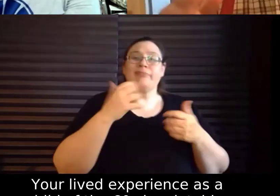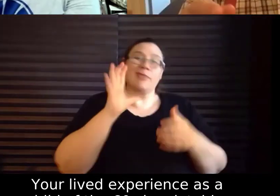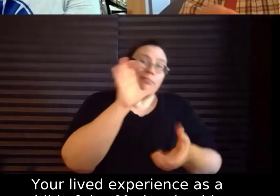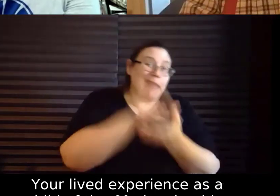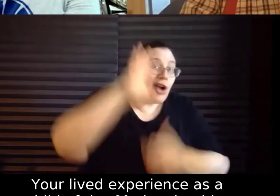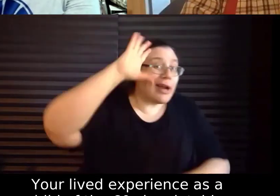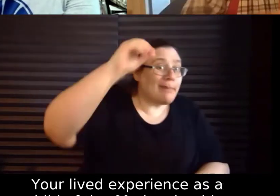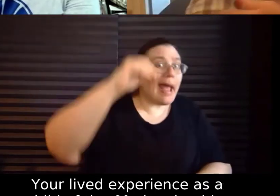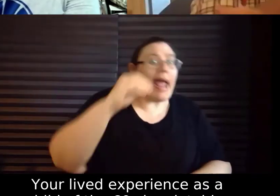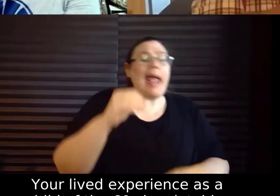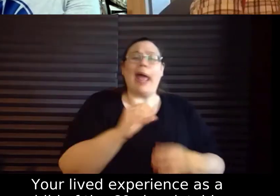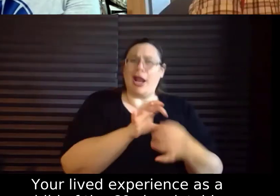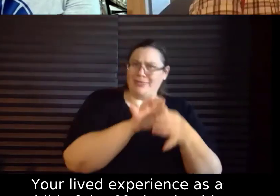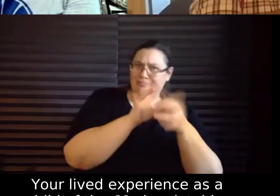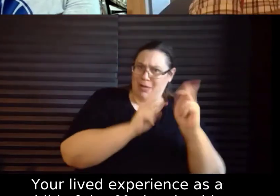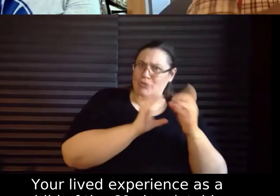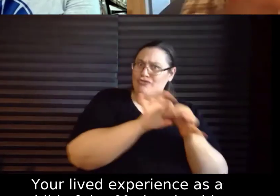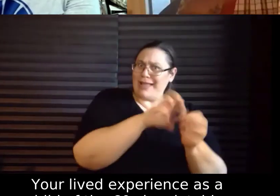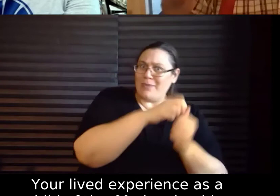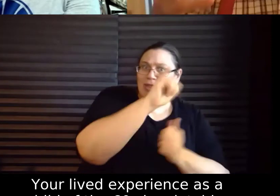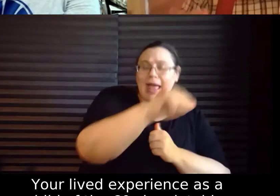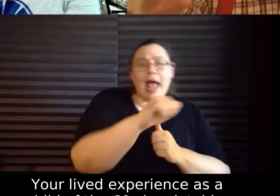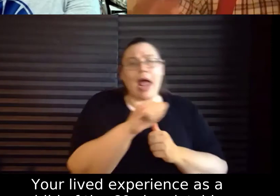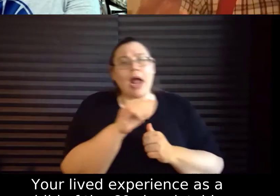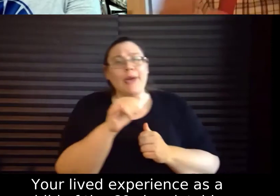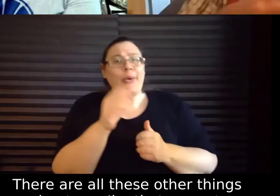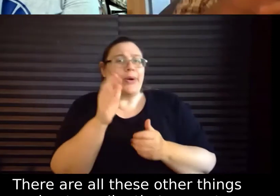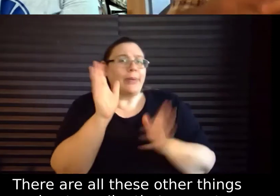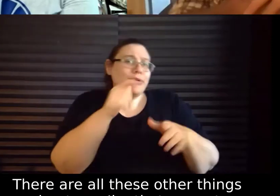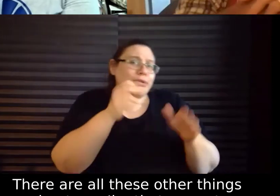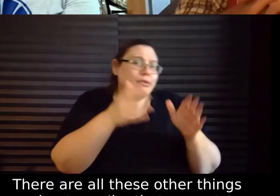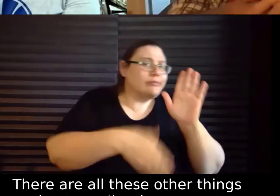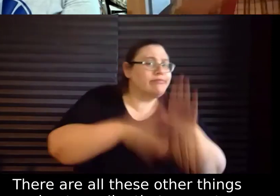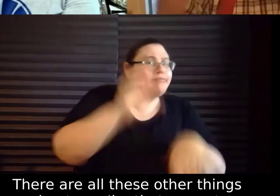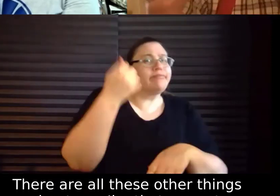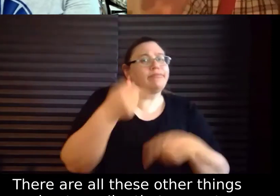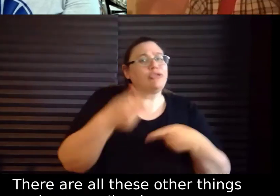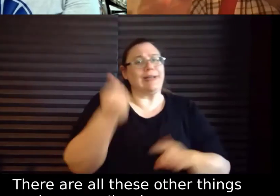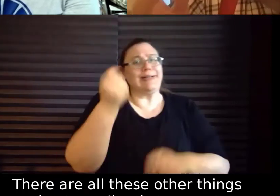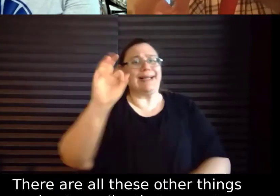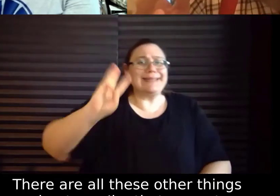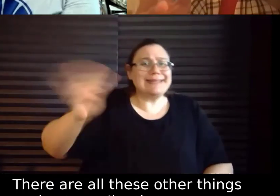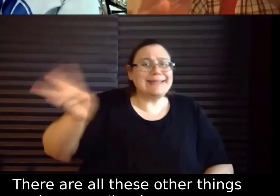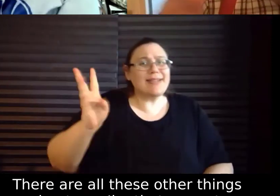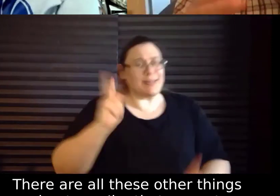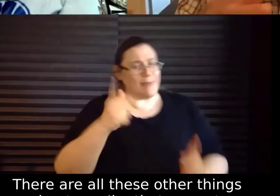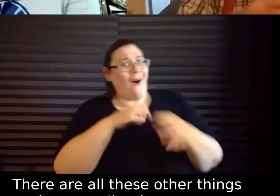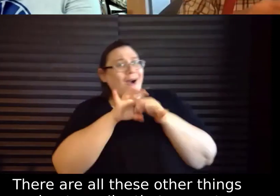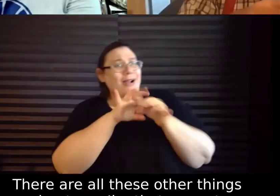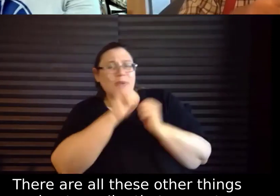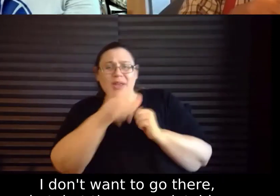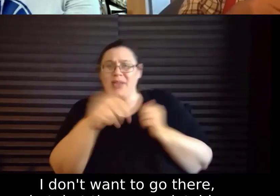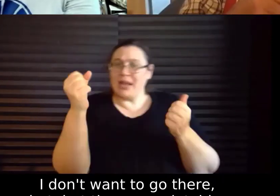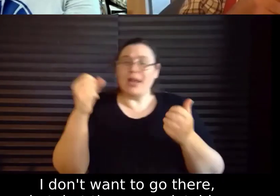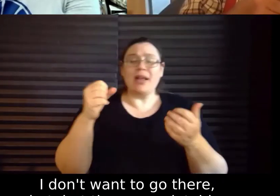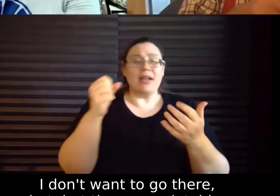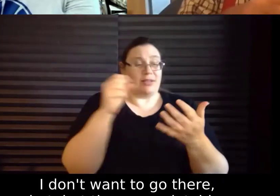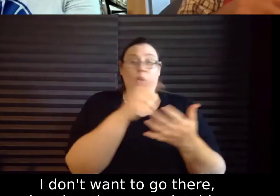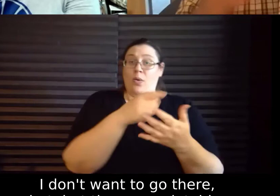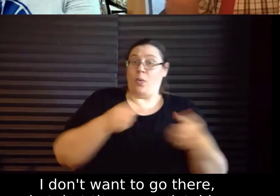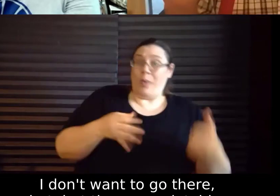lived experience as a child of the 60s is relatable. There's all these other things about you, Jim, that are not,